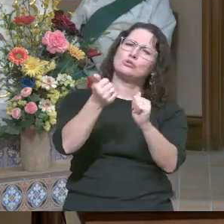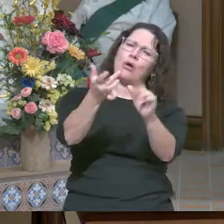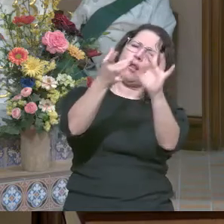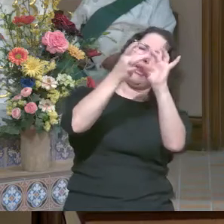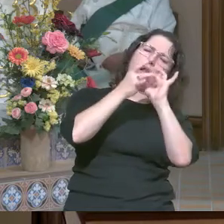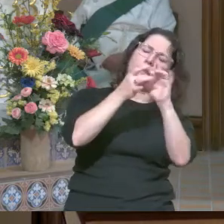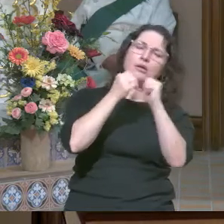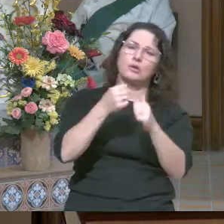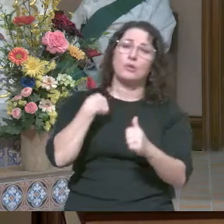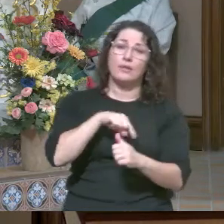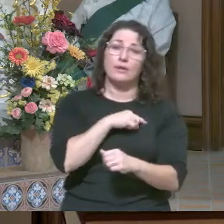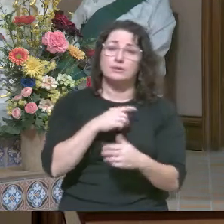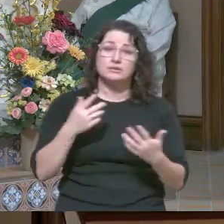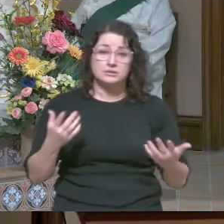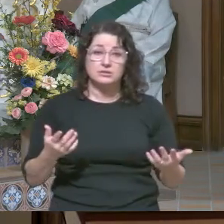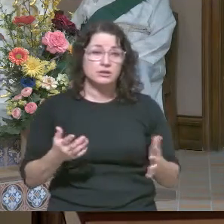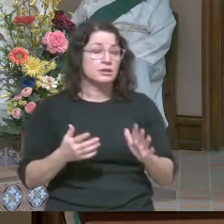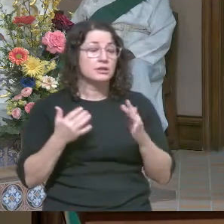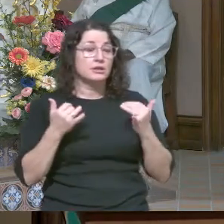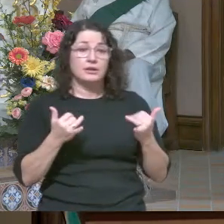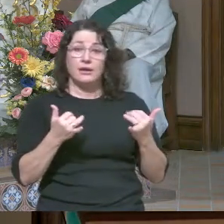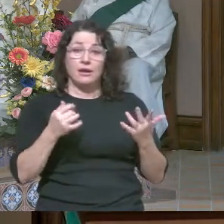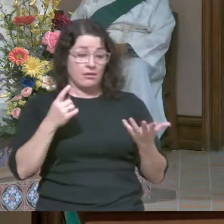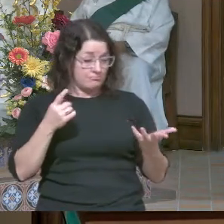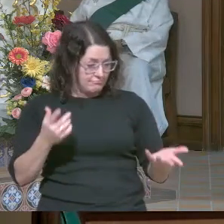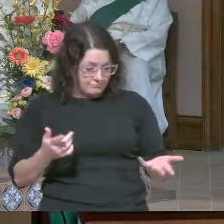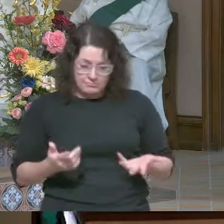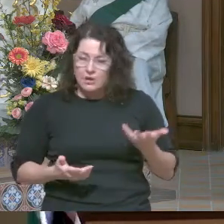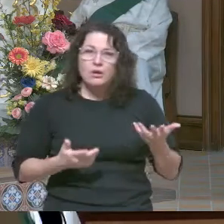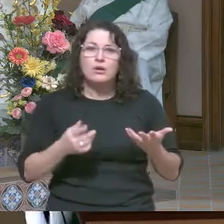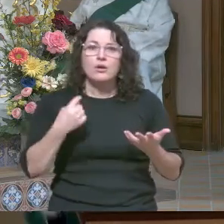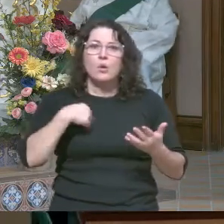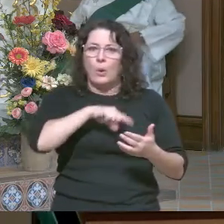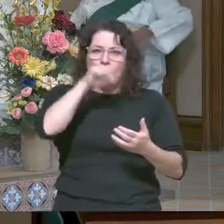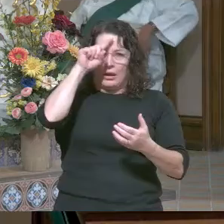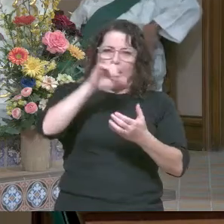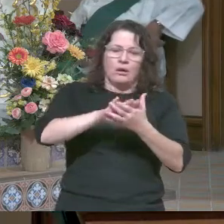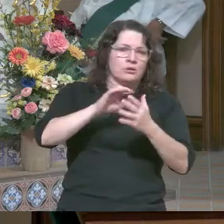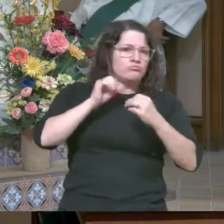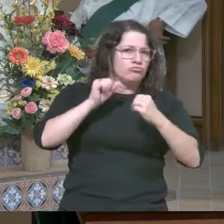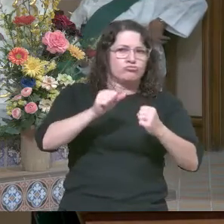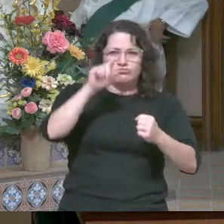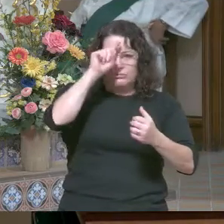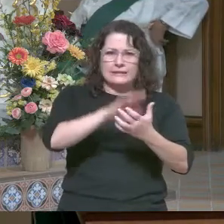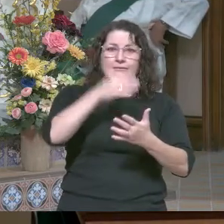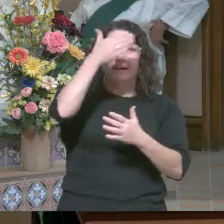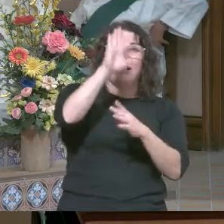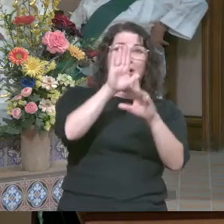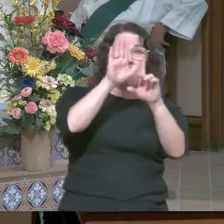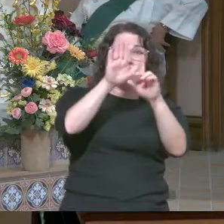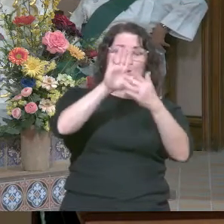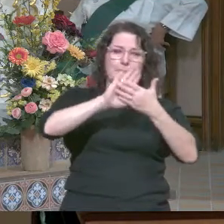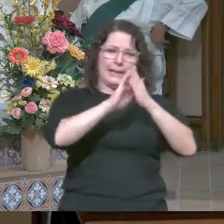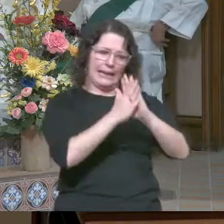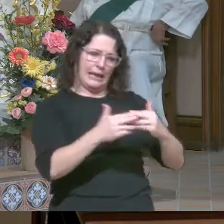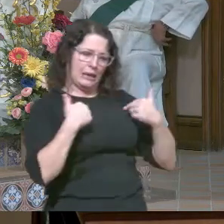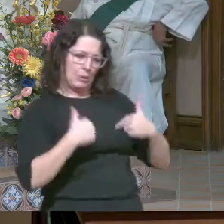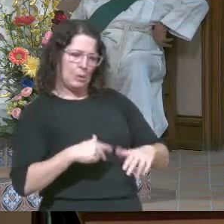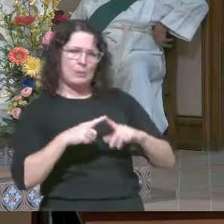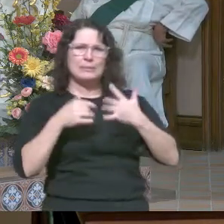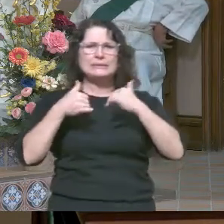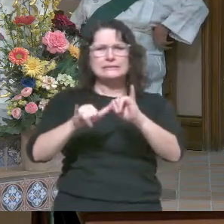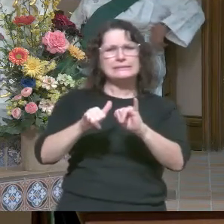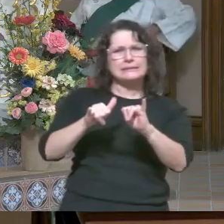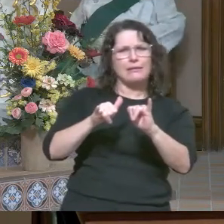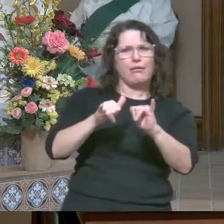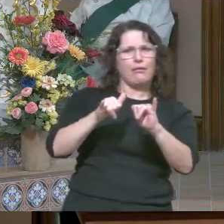appropriately, we get the whole incarnation, this God becoming human while still remaining God in the